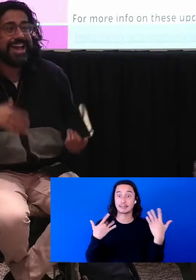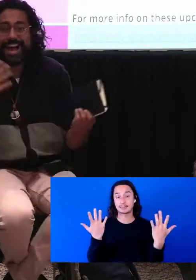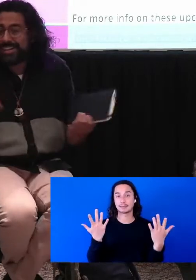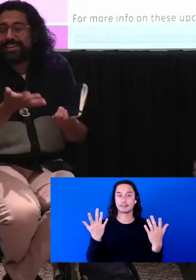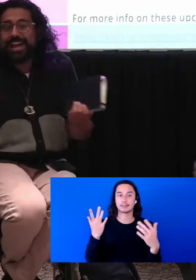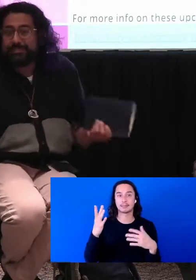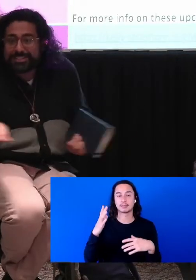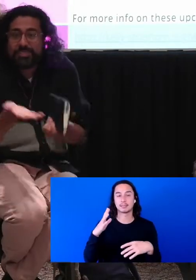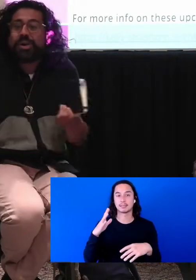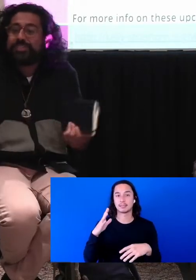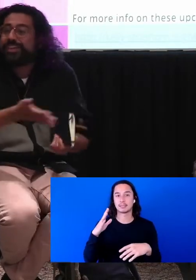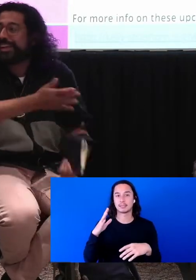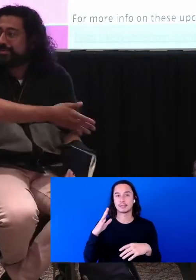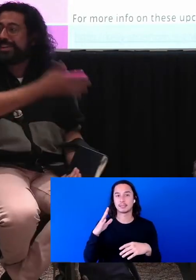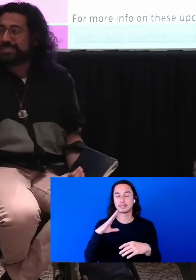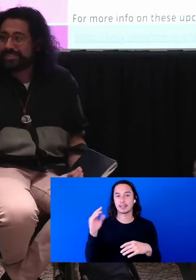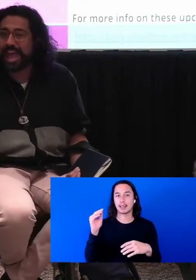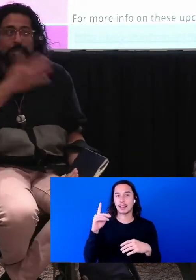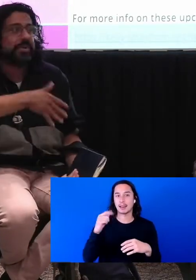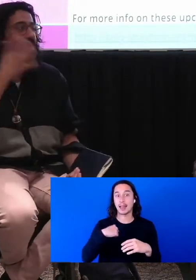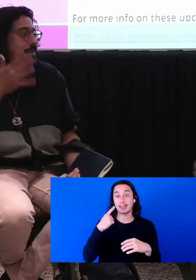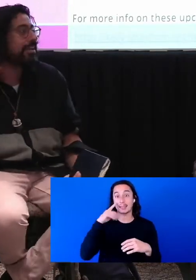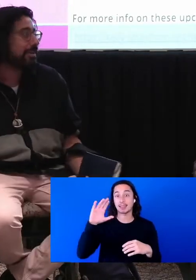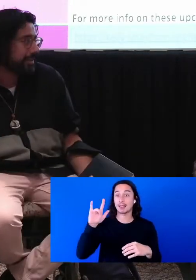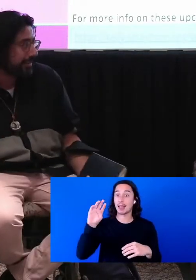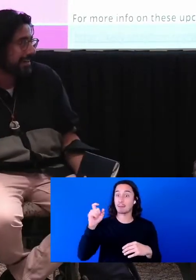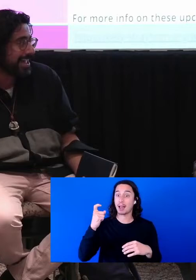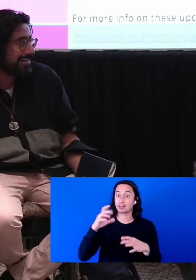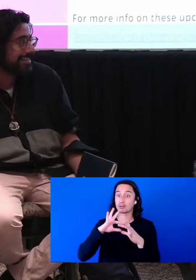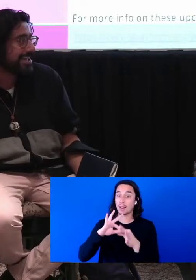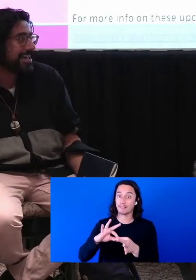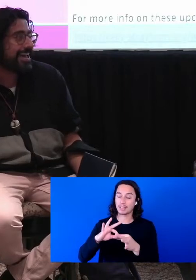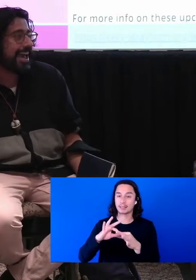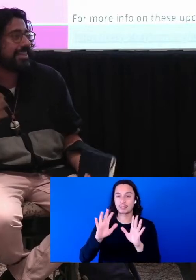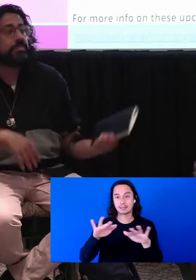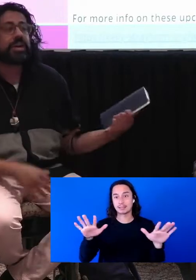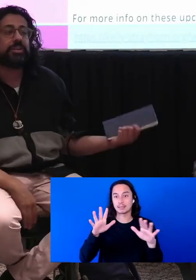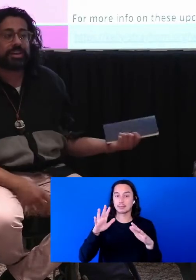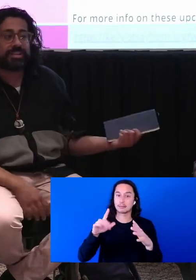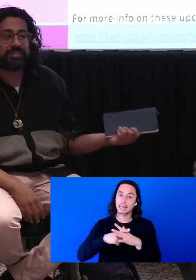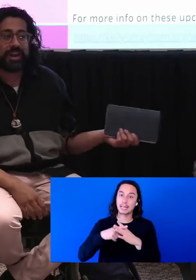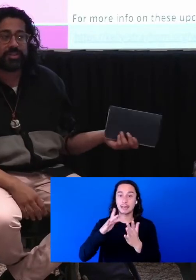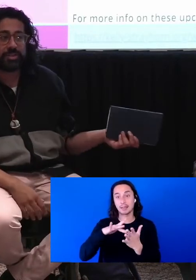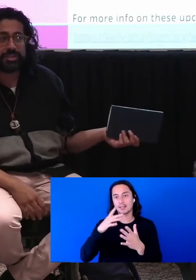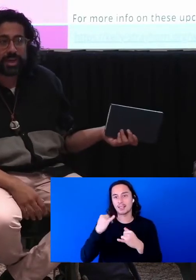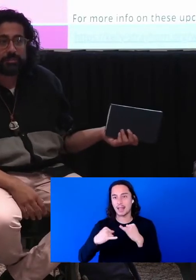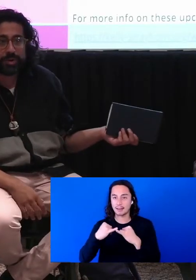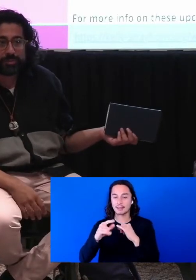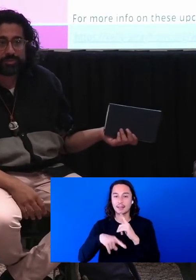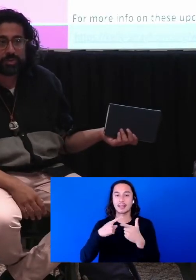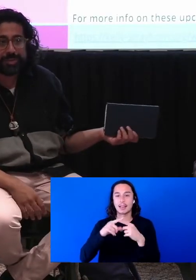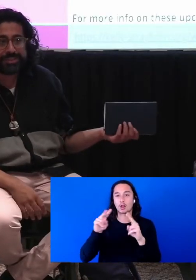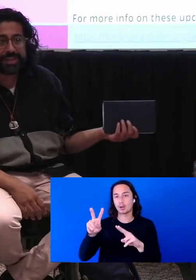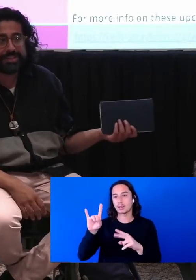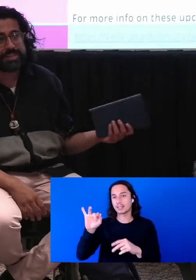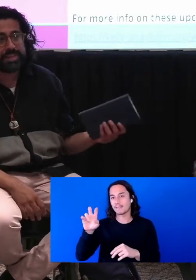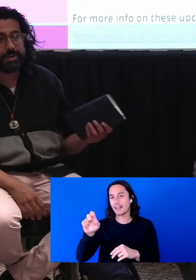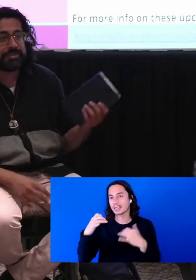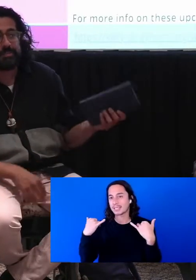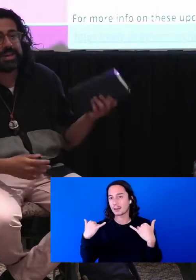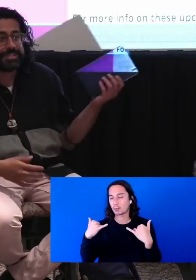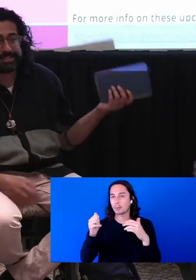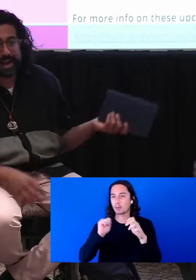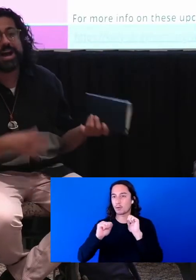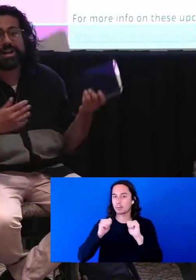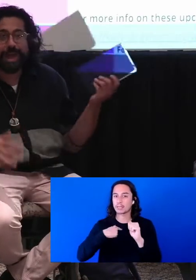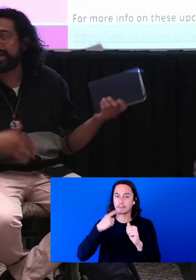arc, and like, I think a climax is relevant. Like, I'm like, happy to know beginning, middle, and end. And then when I look at devised or contemporary performance and thinking